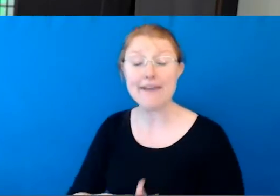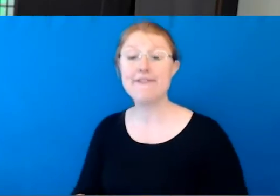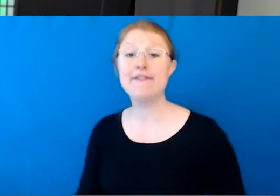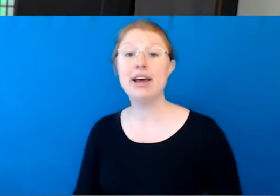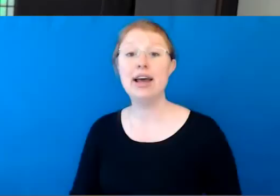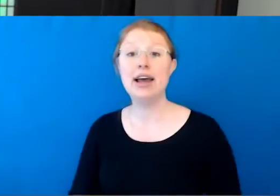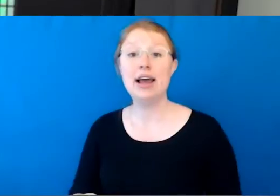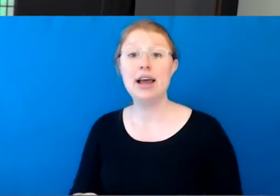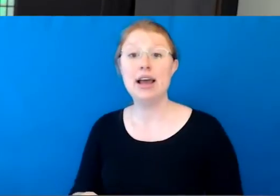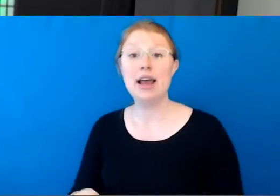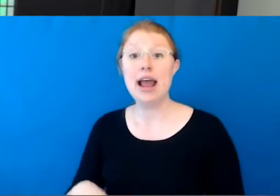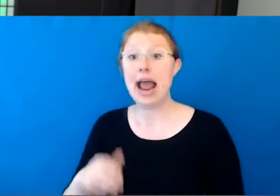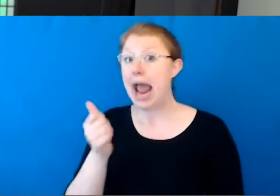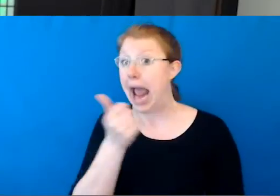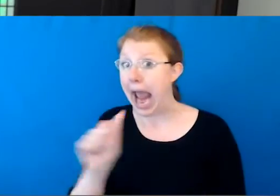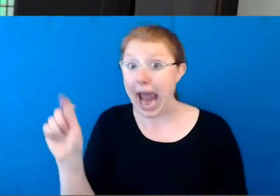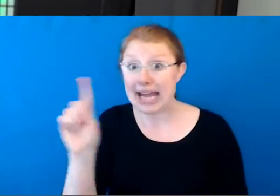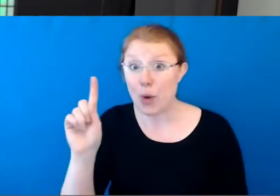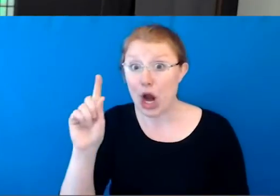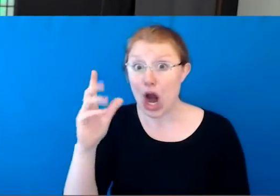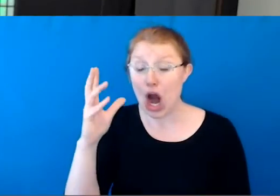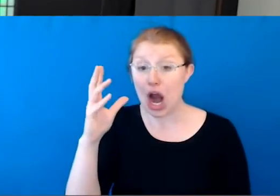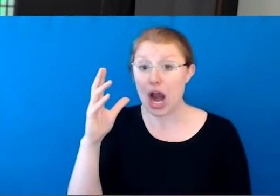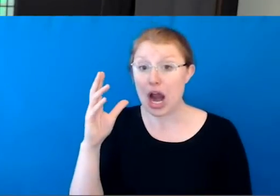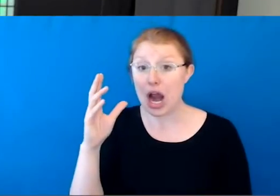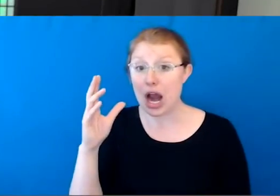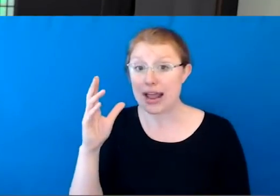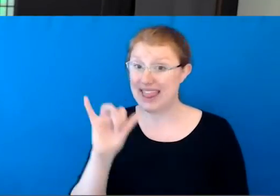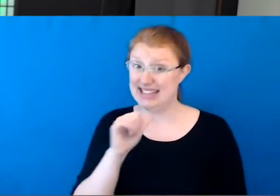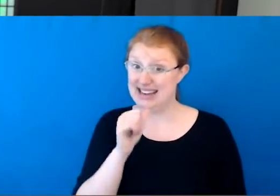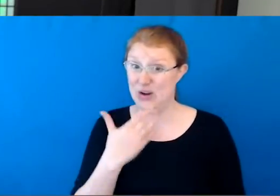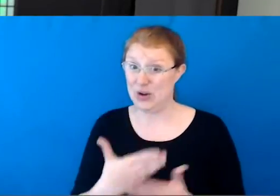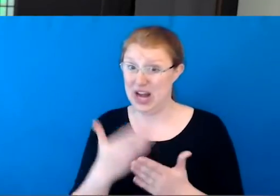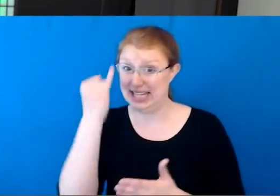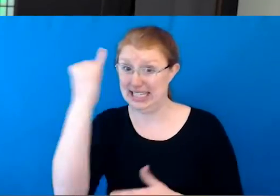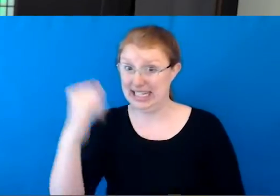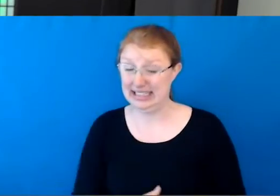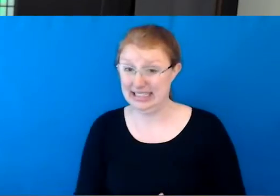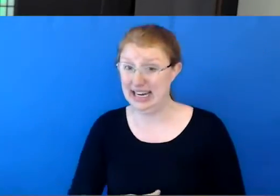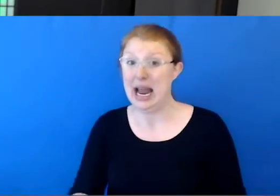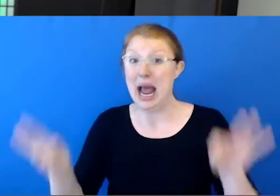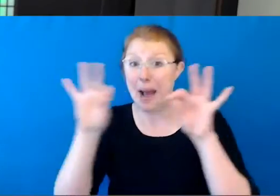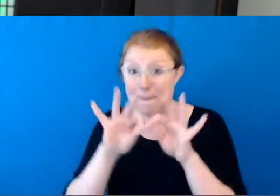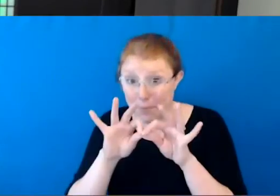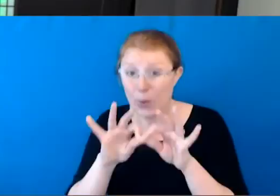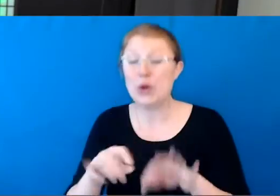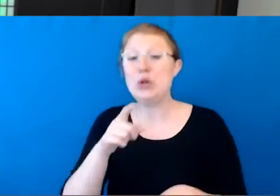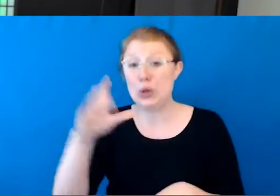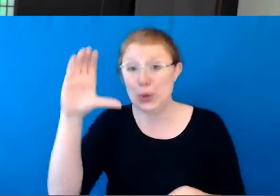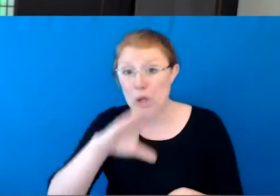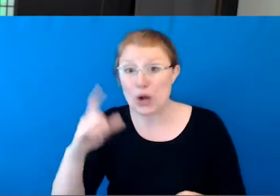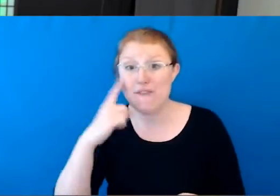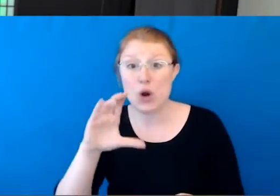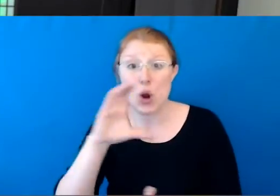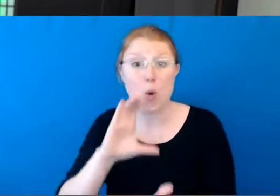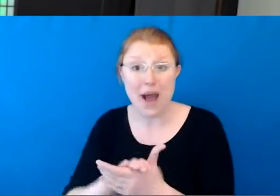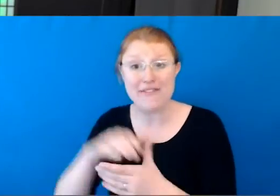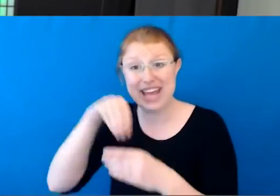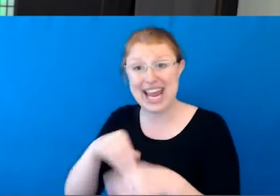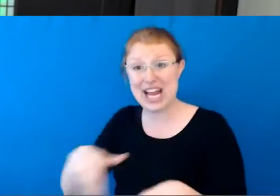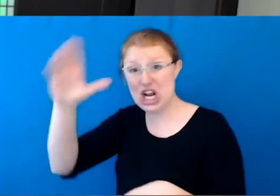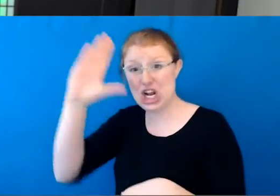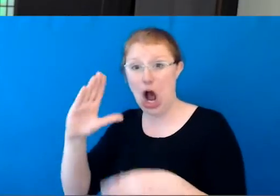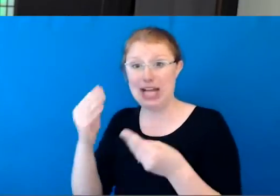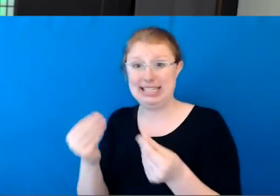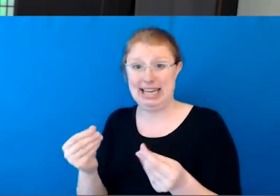anywhere outside of God's plan, his kingdom, I mean, if you're looking for your wife down at the